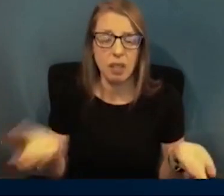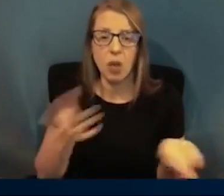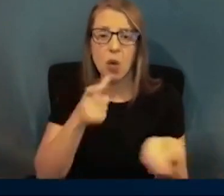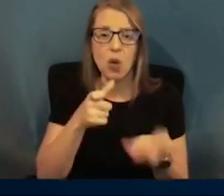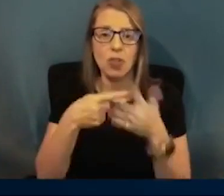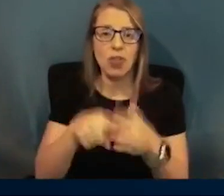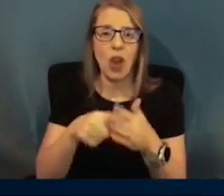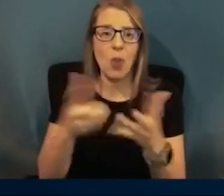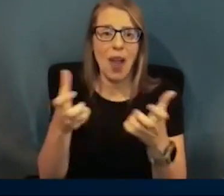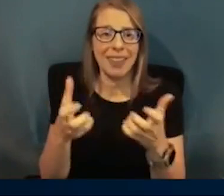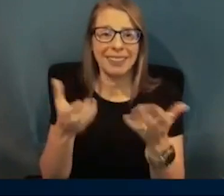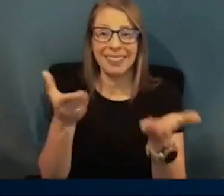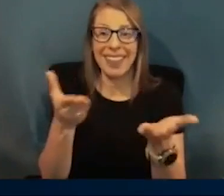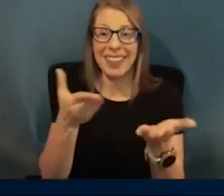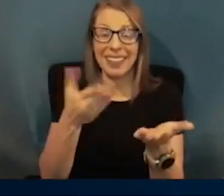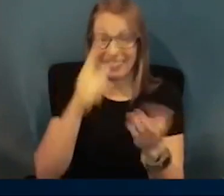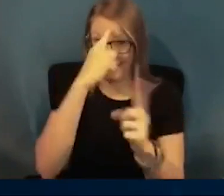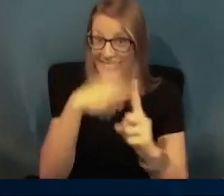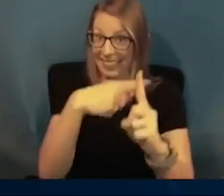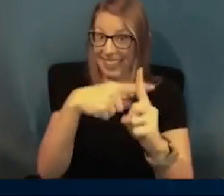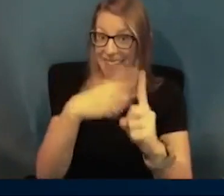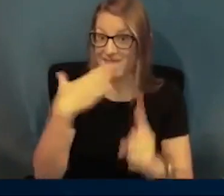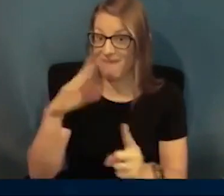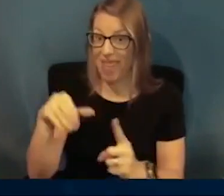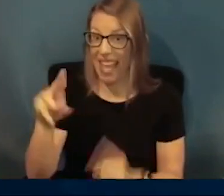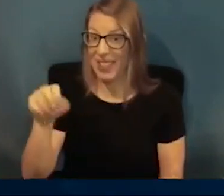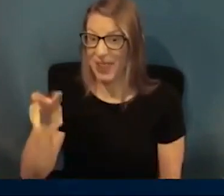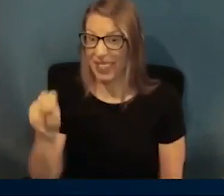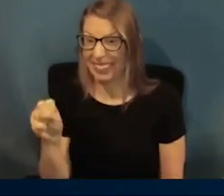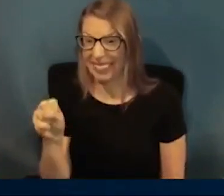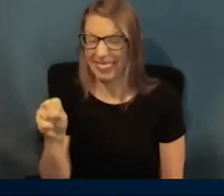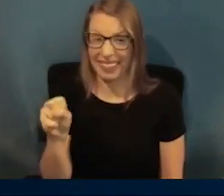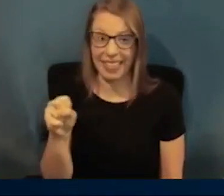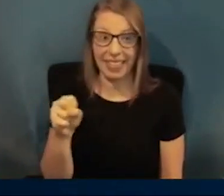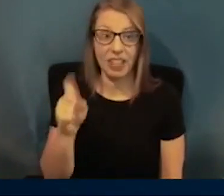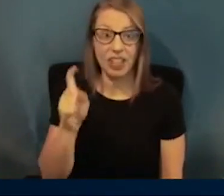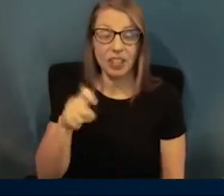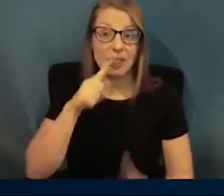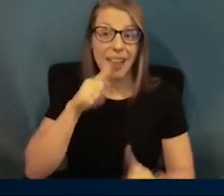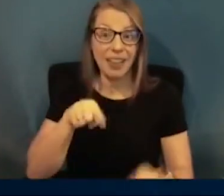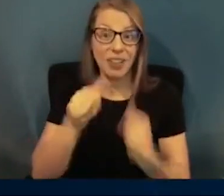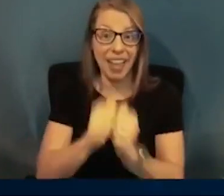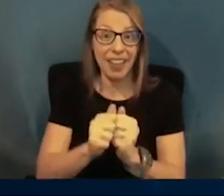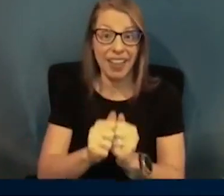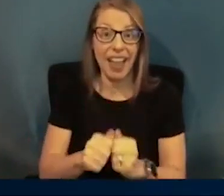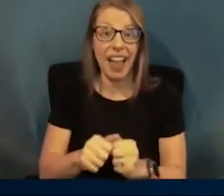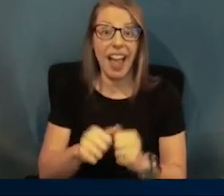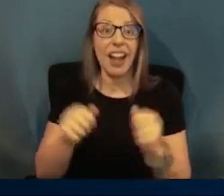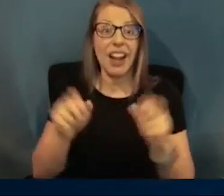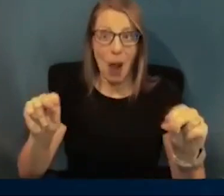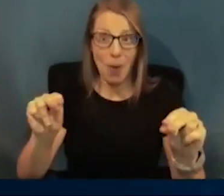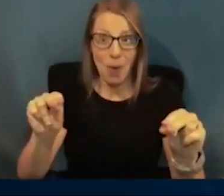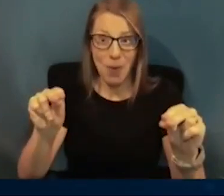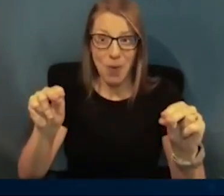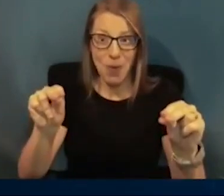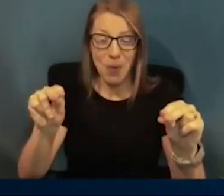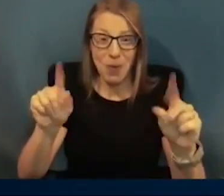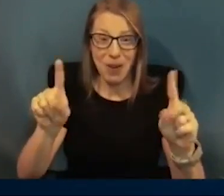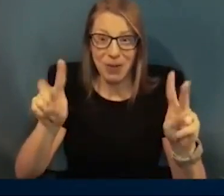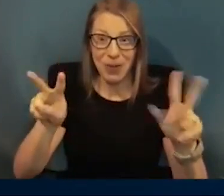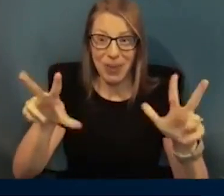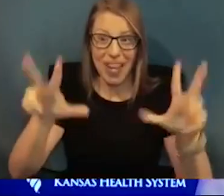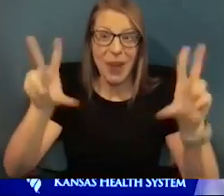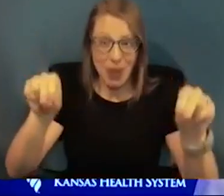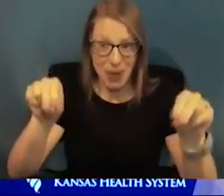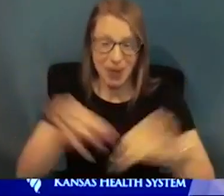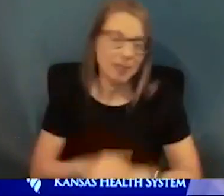wants to give us the good news, bad news? Should we try to say the answer together? 1, 2, 3. No. No.